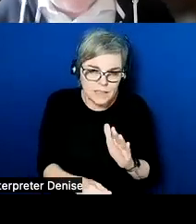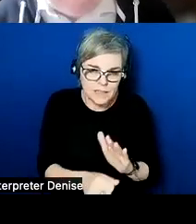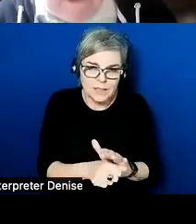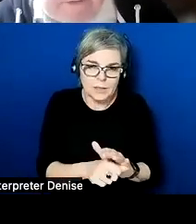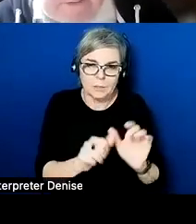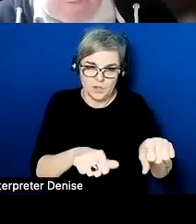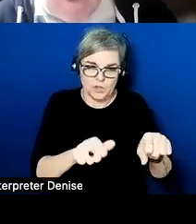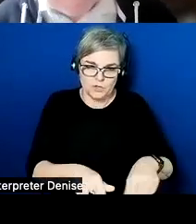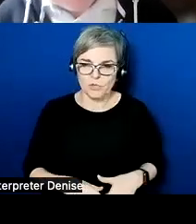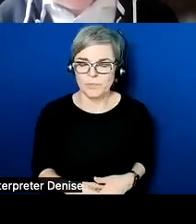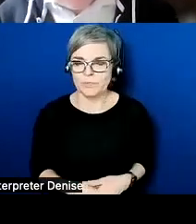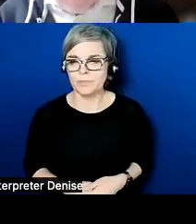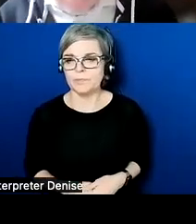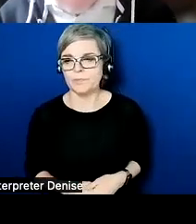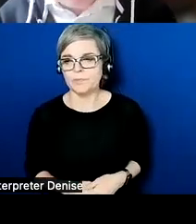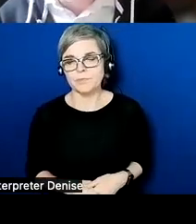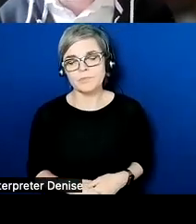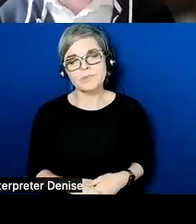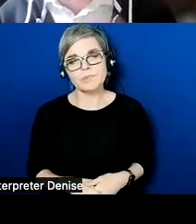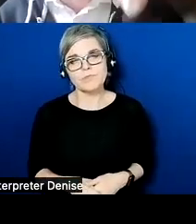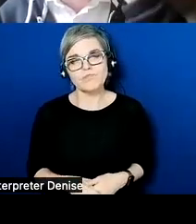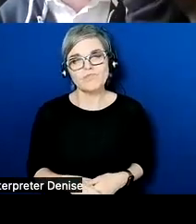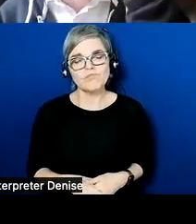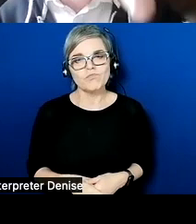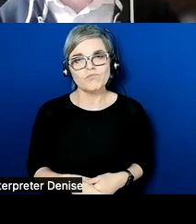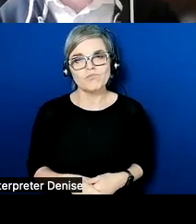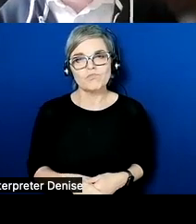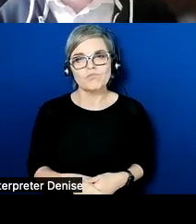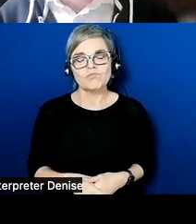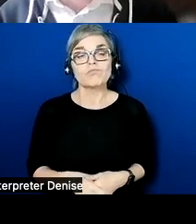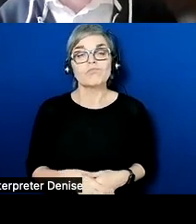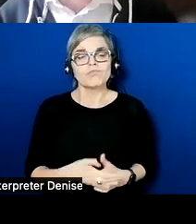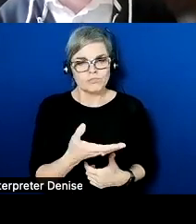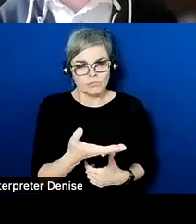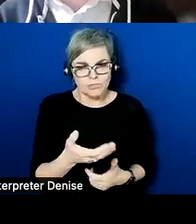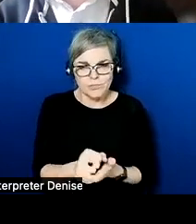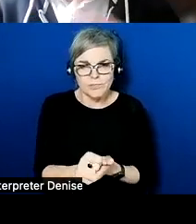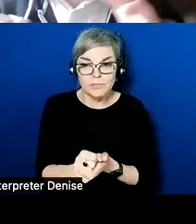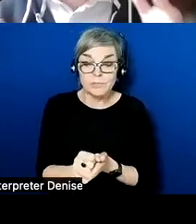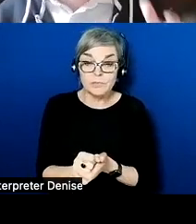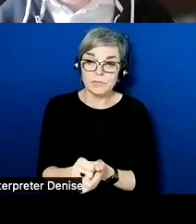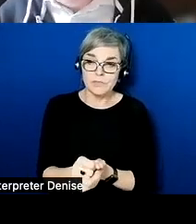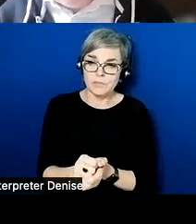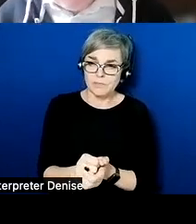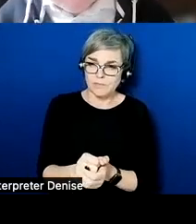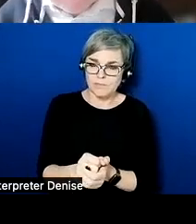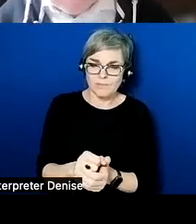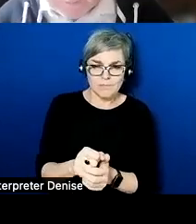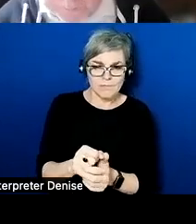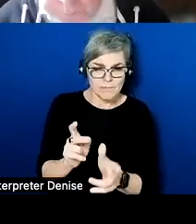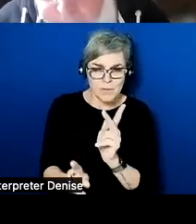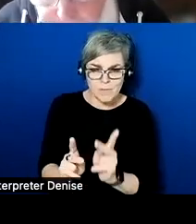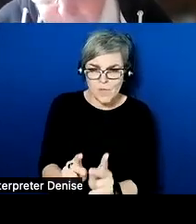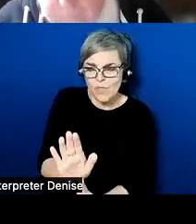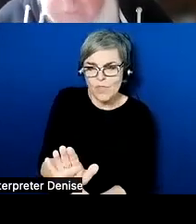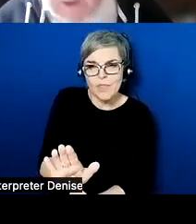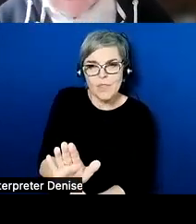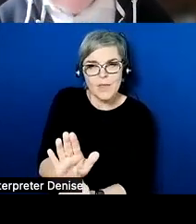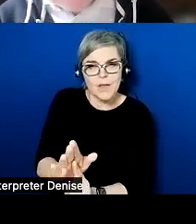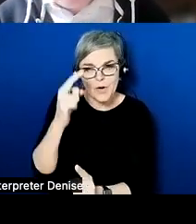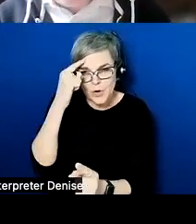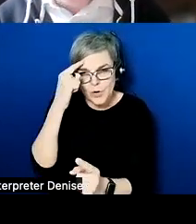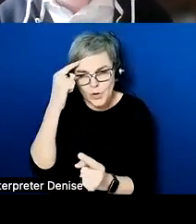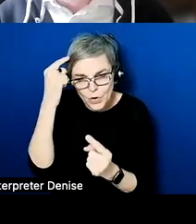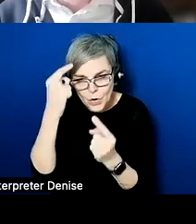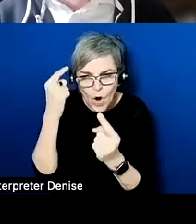learn ways in which the cognitive abilities of people can really be made visible. And